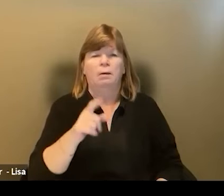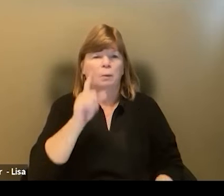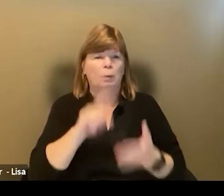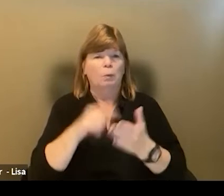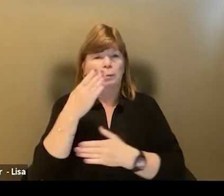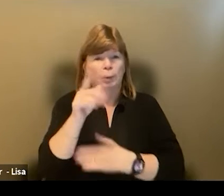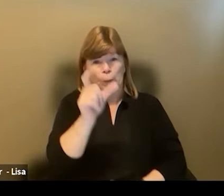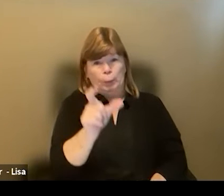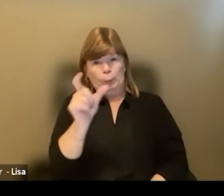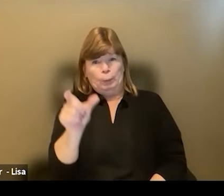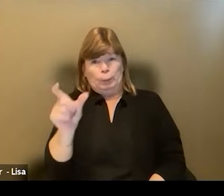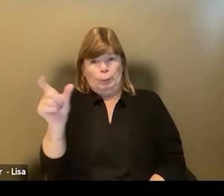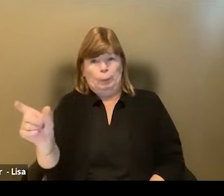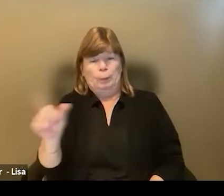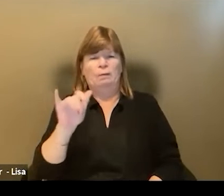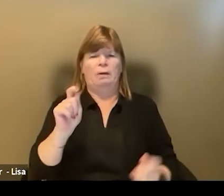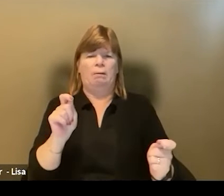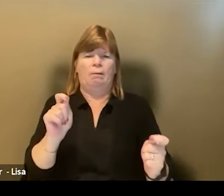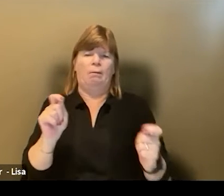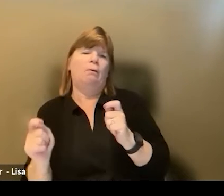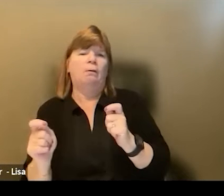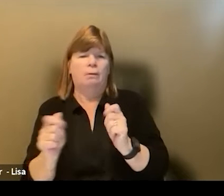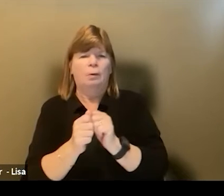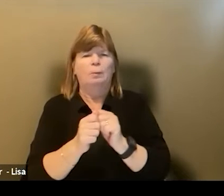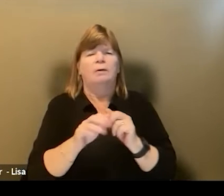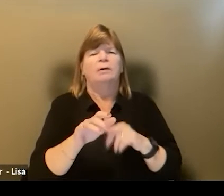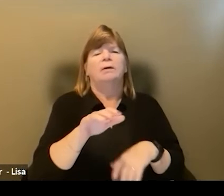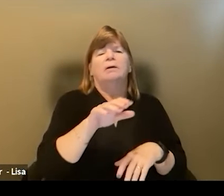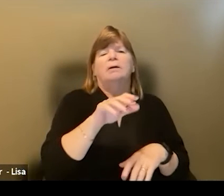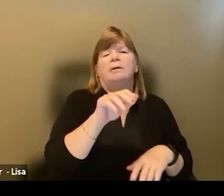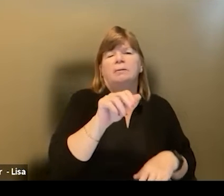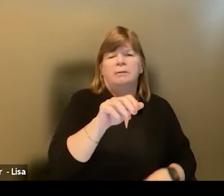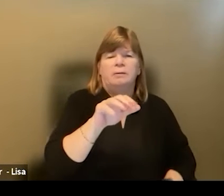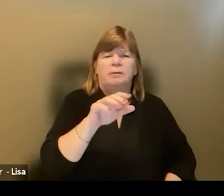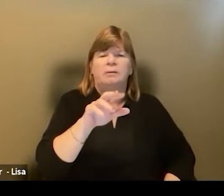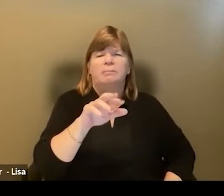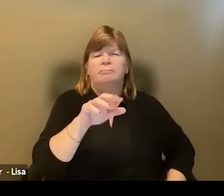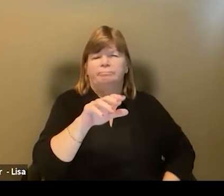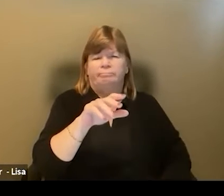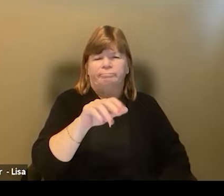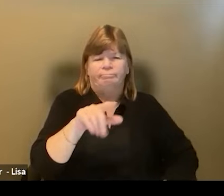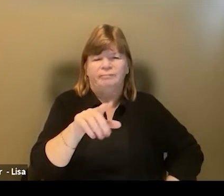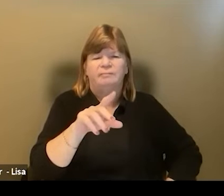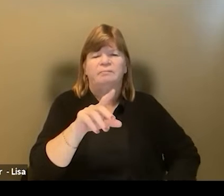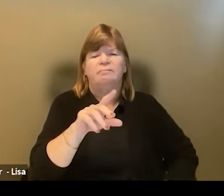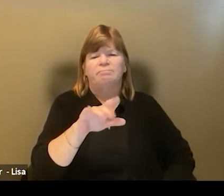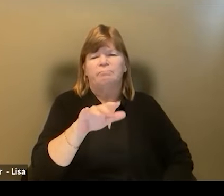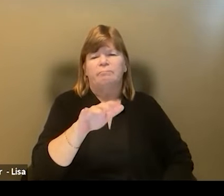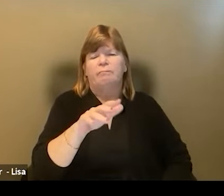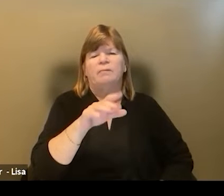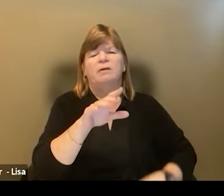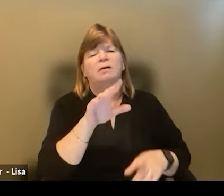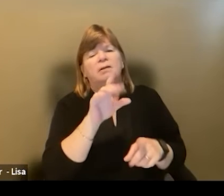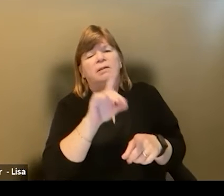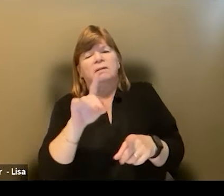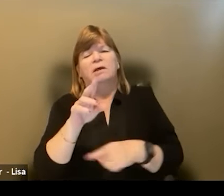the blue boxes this shift with the Division of Disability and Rehabilitative Services, assuming responsibility for